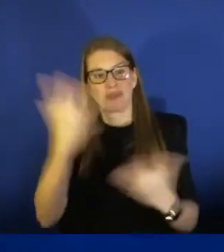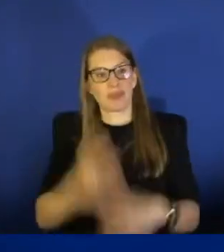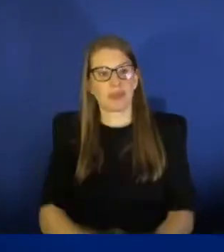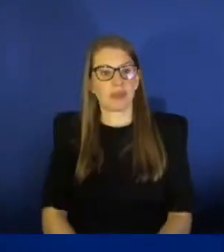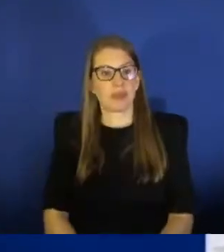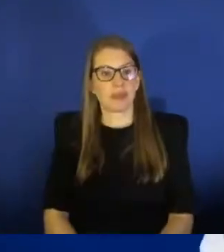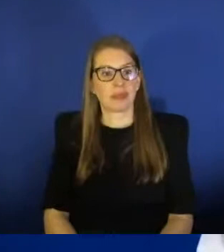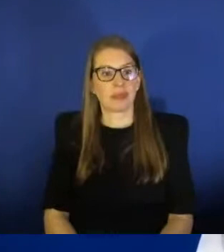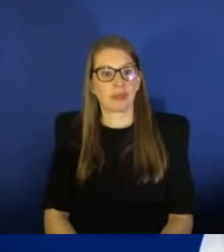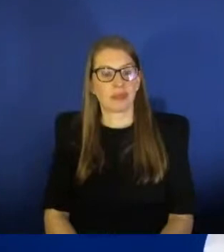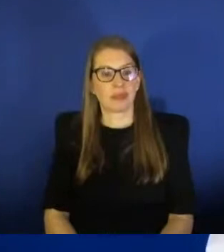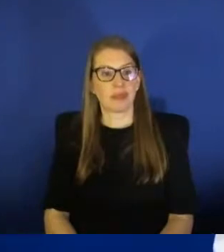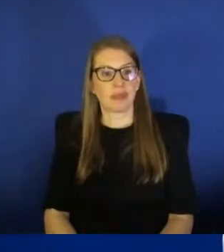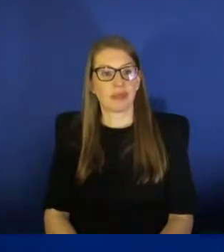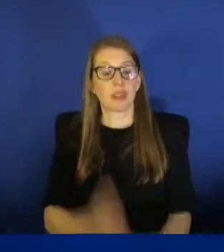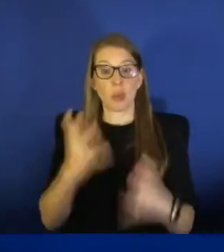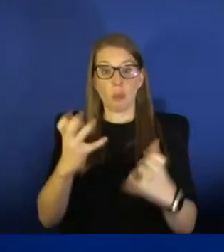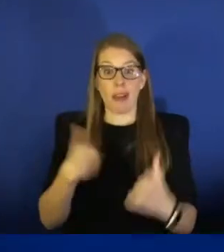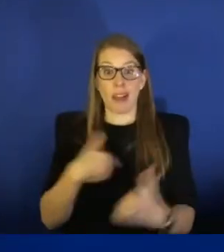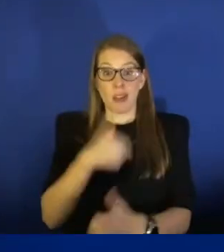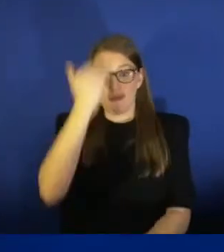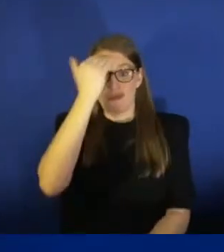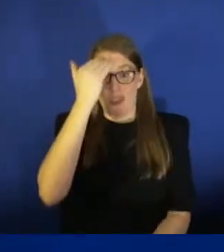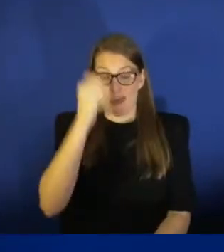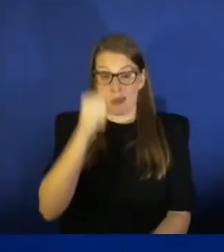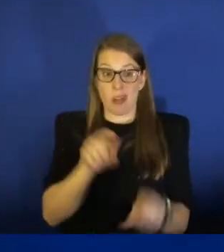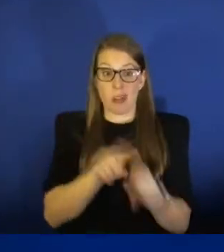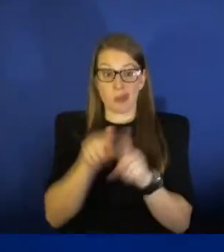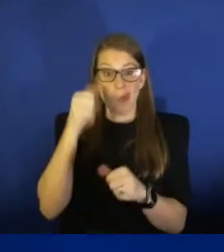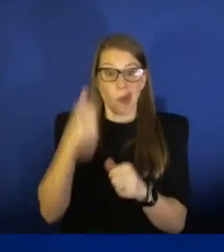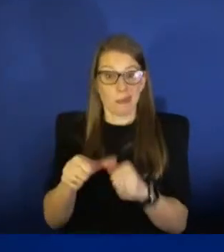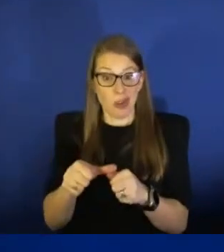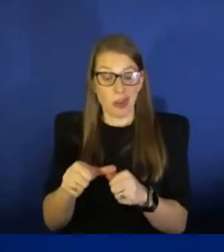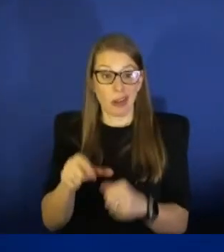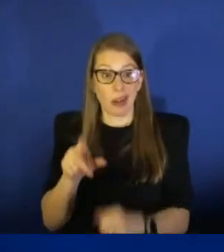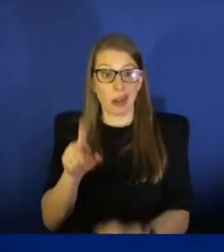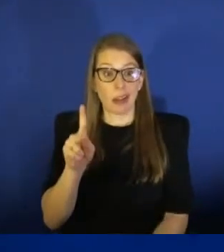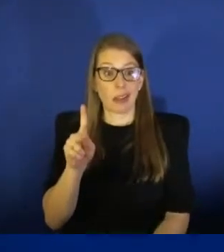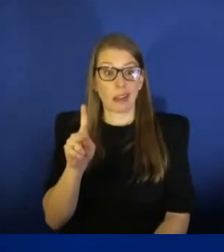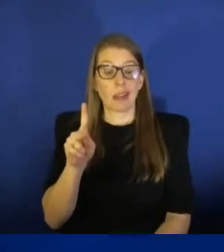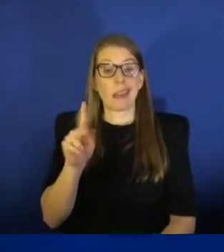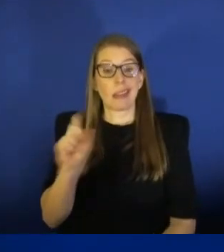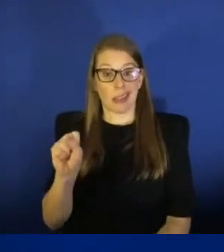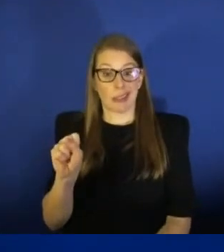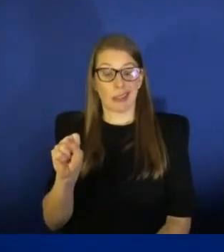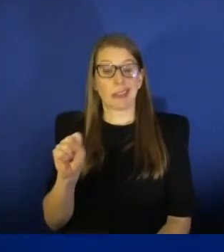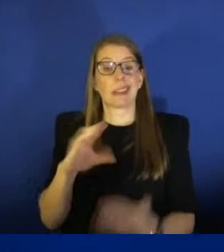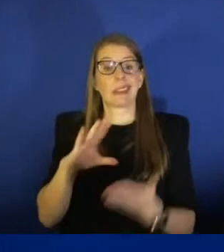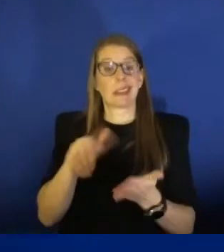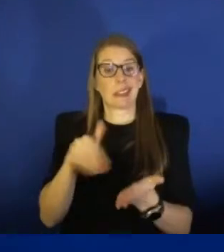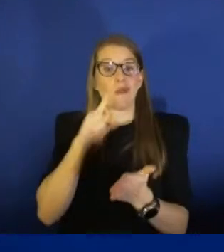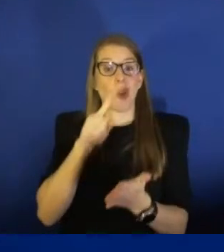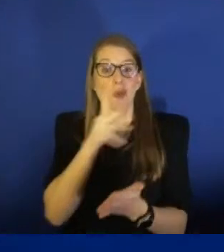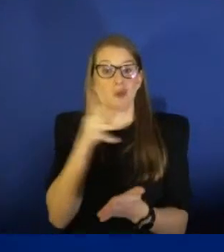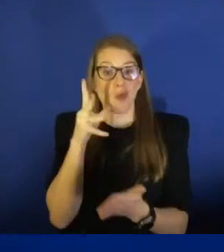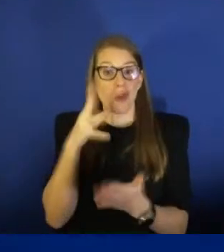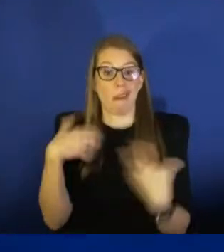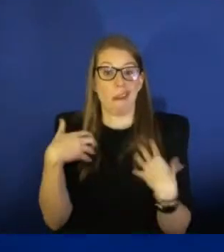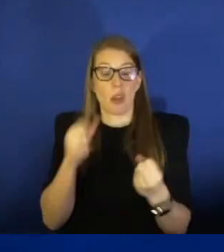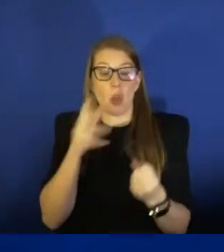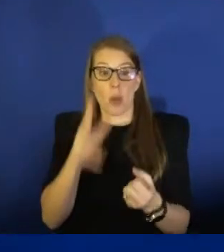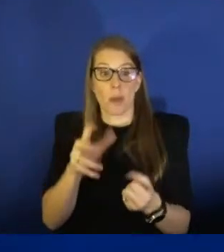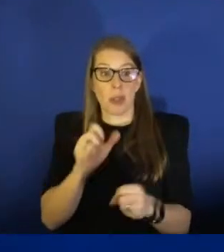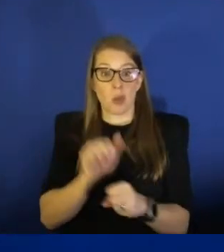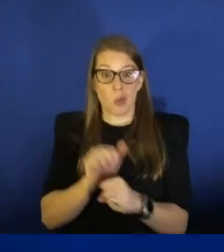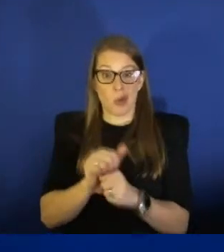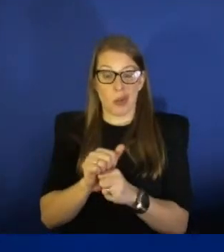would like us to know is to keep in mind is that the Cancer Center for Rural Health is going to be working very closely with